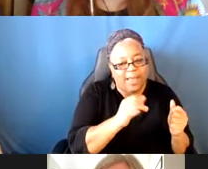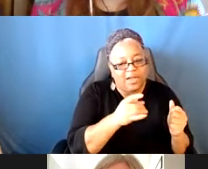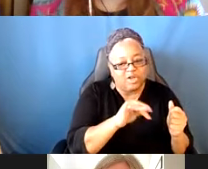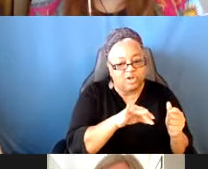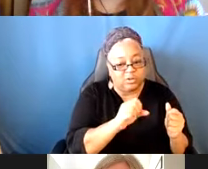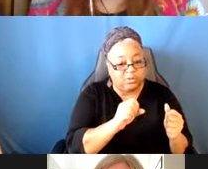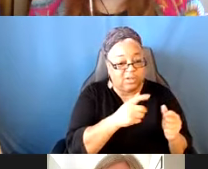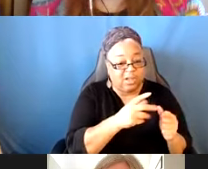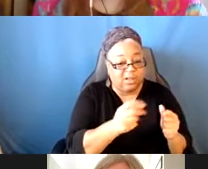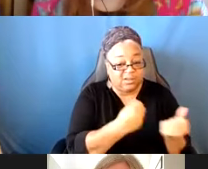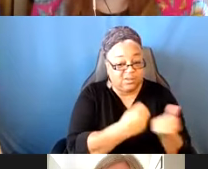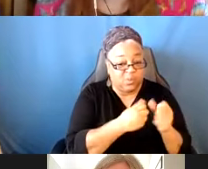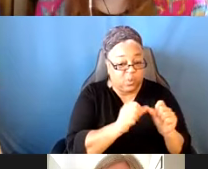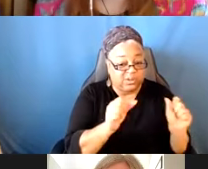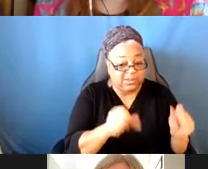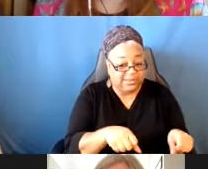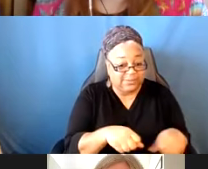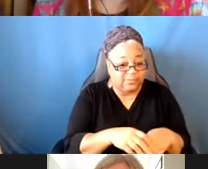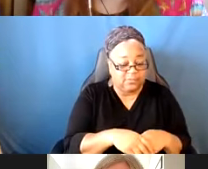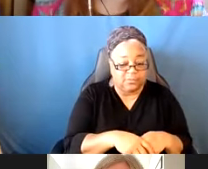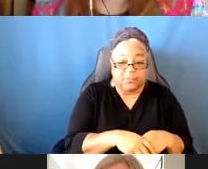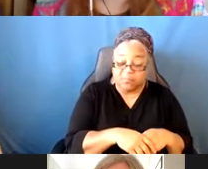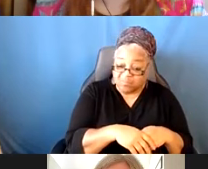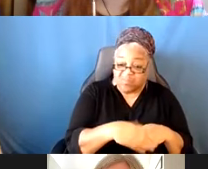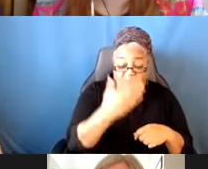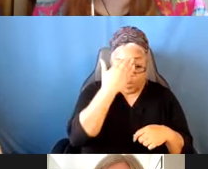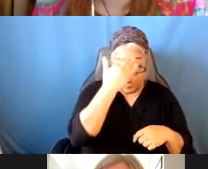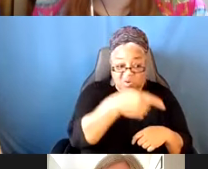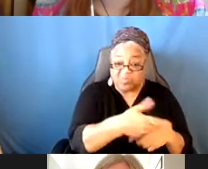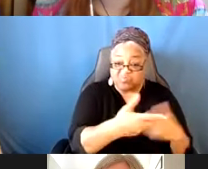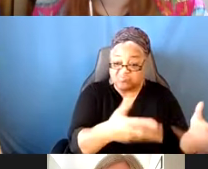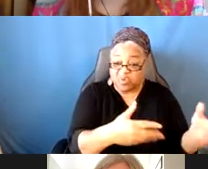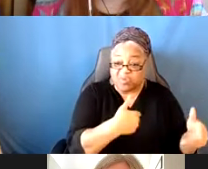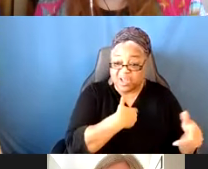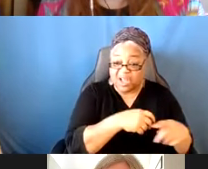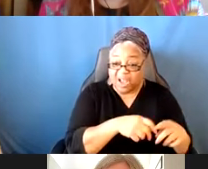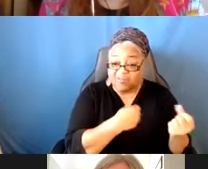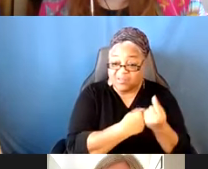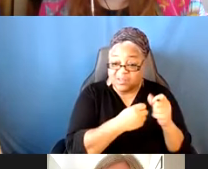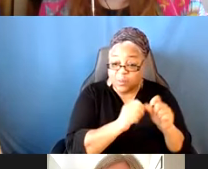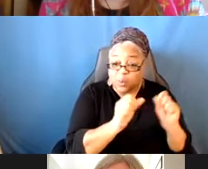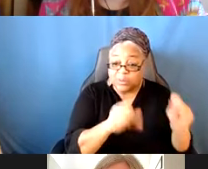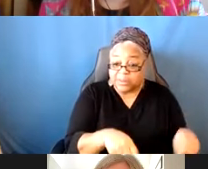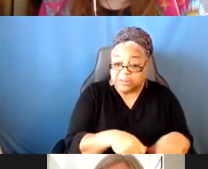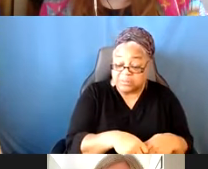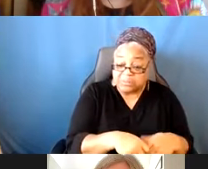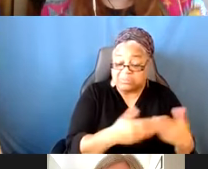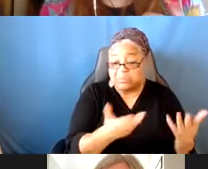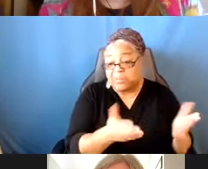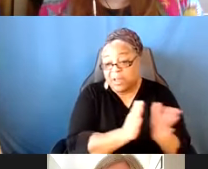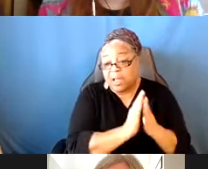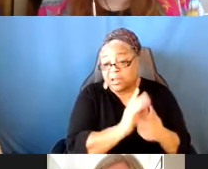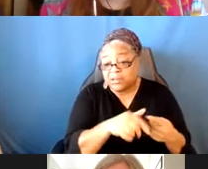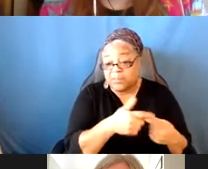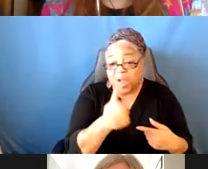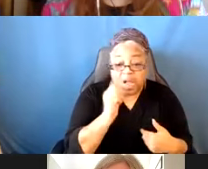We also know that she's got a pretty good support system. So maybe we'll ask about the aunt and these best friends. What